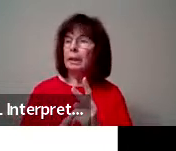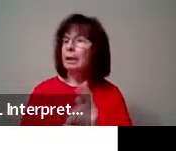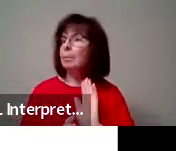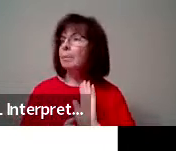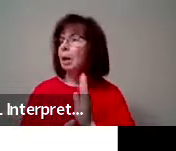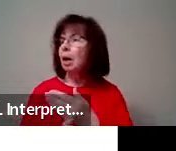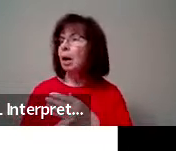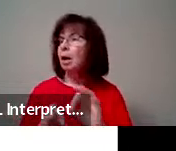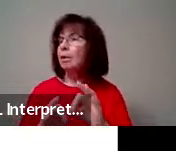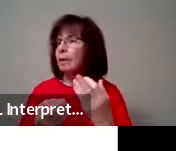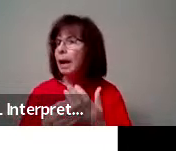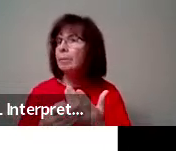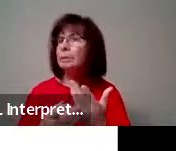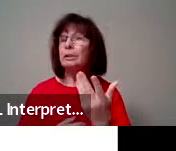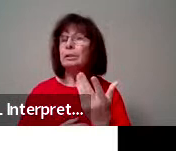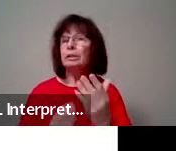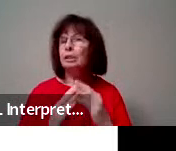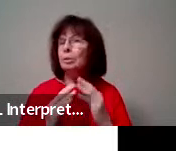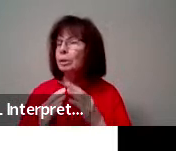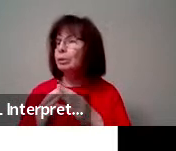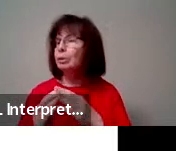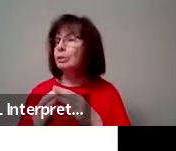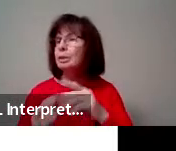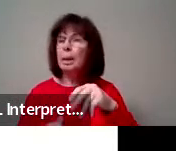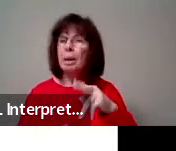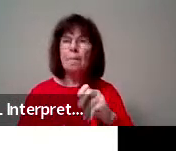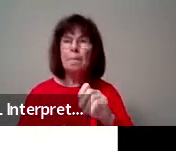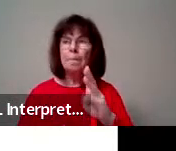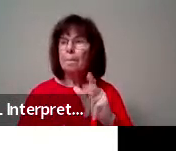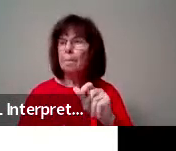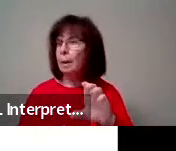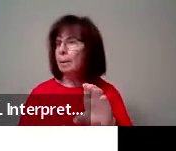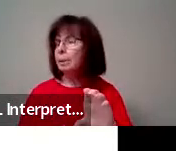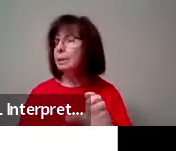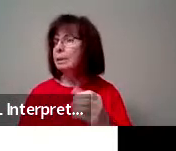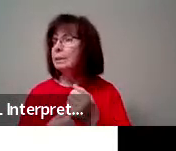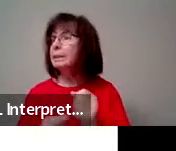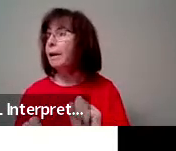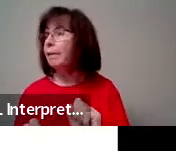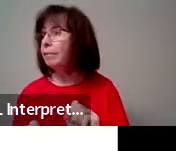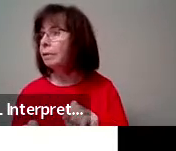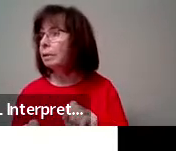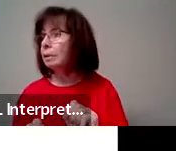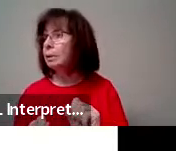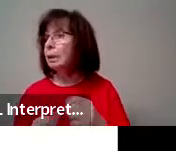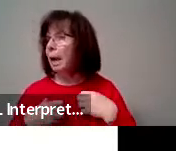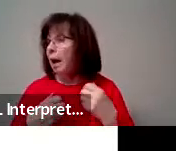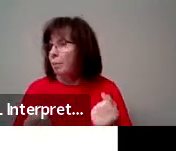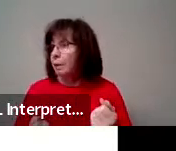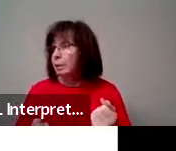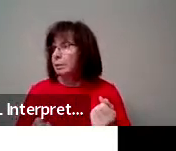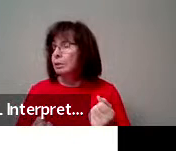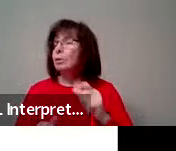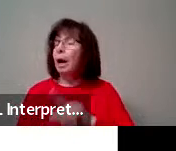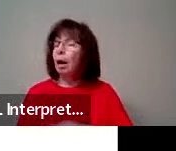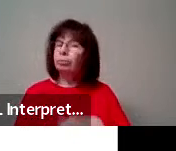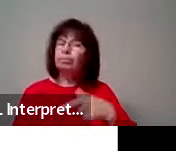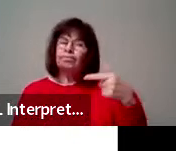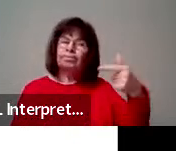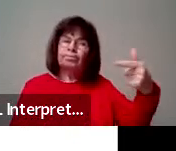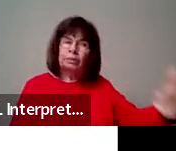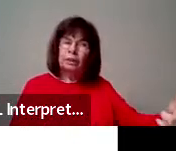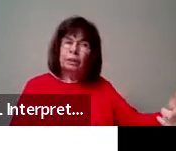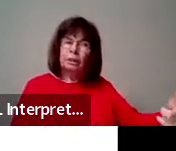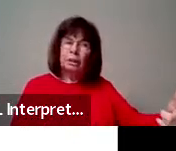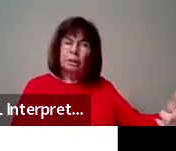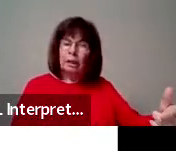our communities, the public at large, safe and healthy. And so I'm going to turn this over to my colleague,